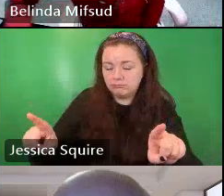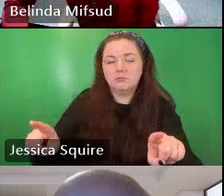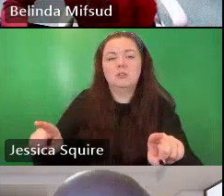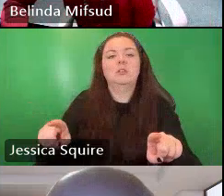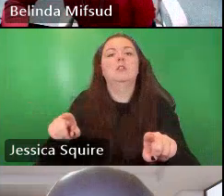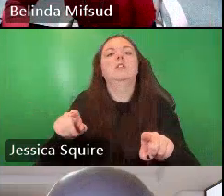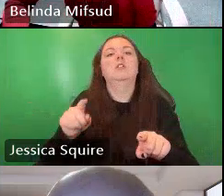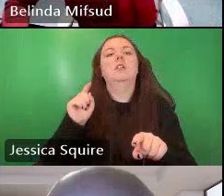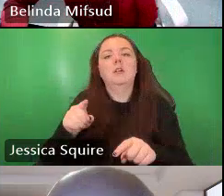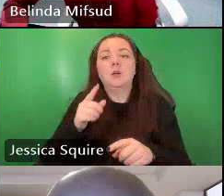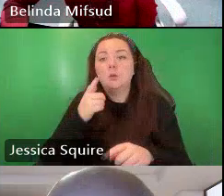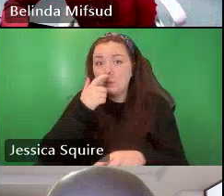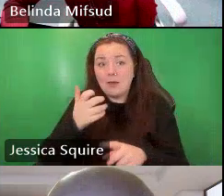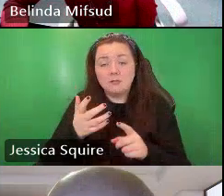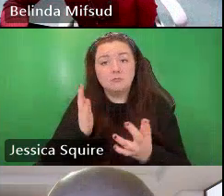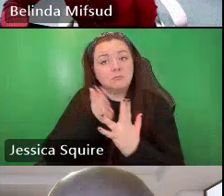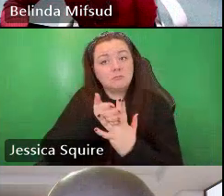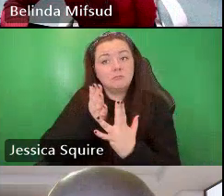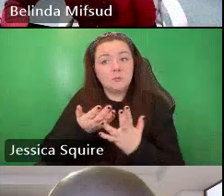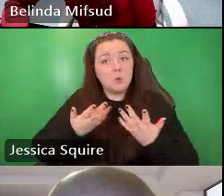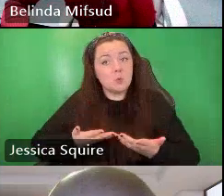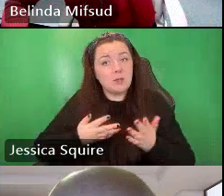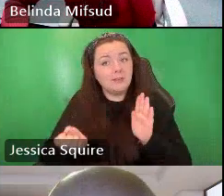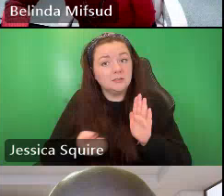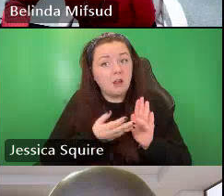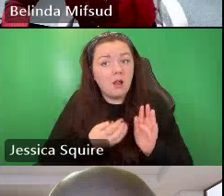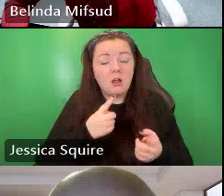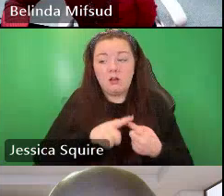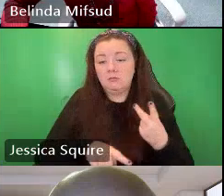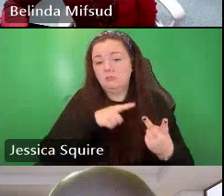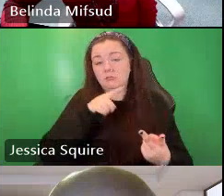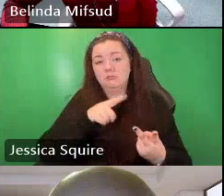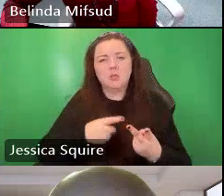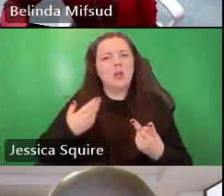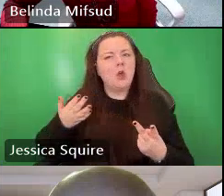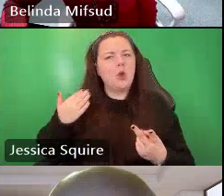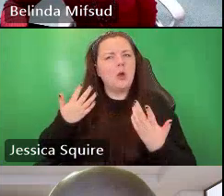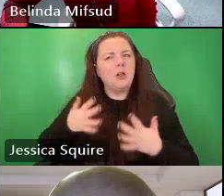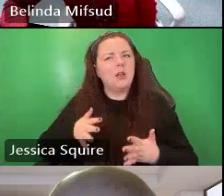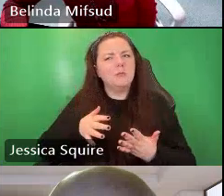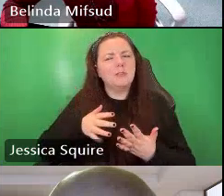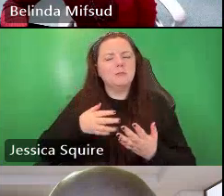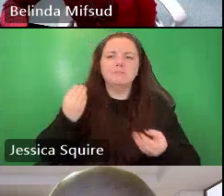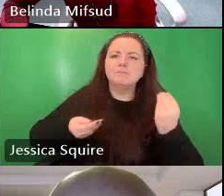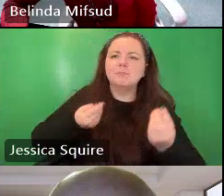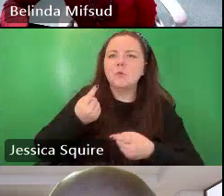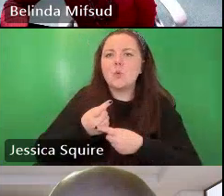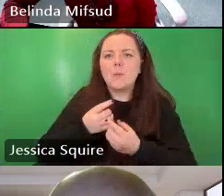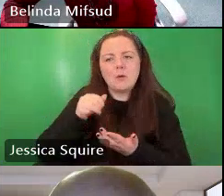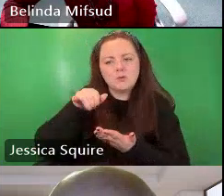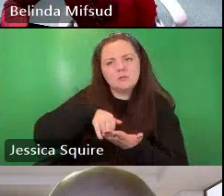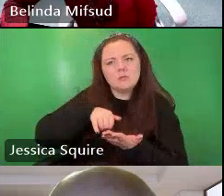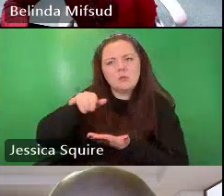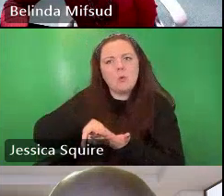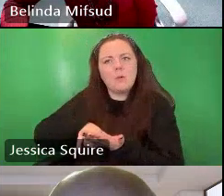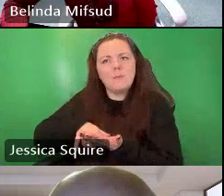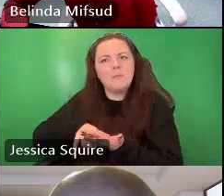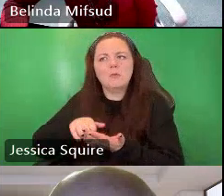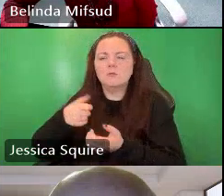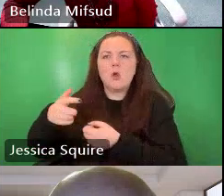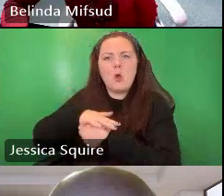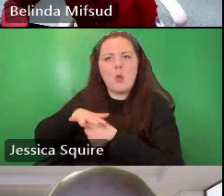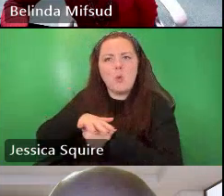find the slides from today. You can also find that document that we spoke about around the insight that we've looked at locally already, which is around about, I